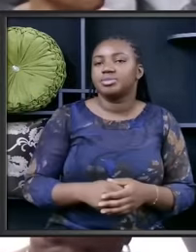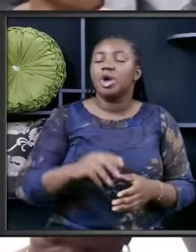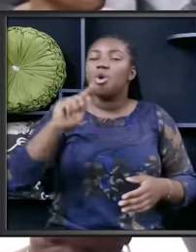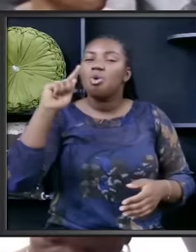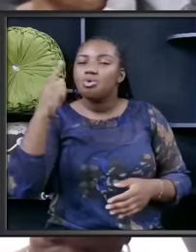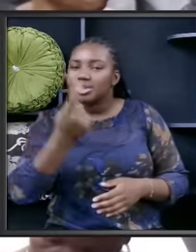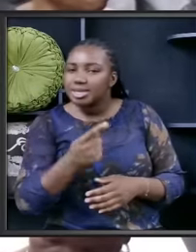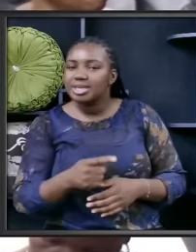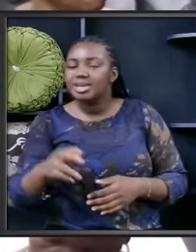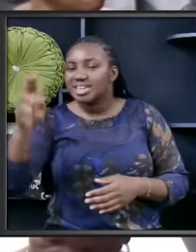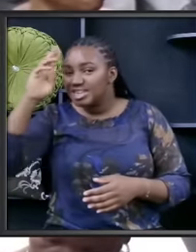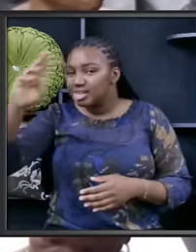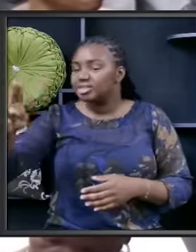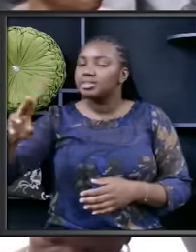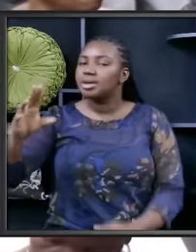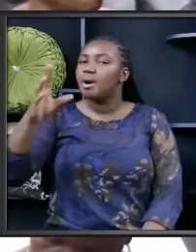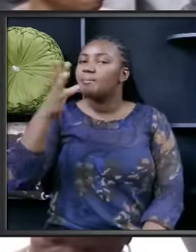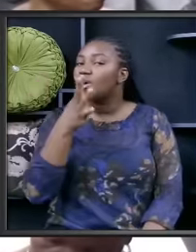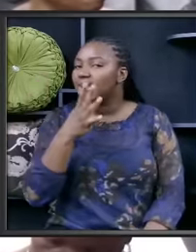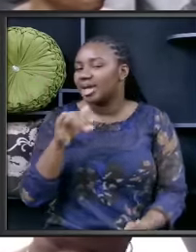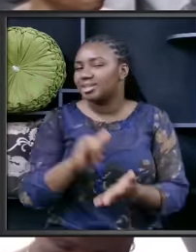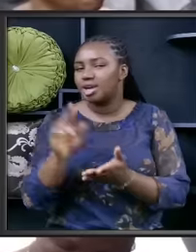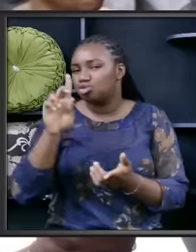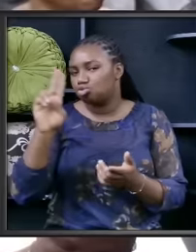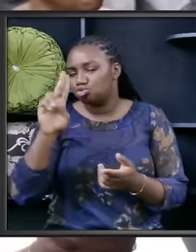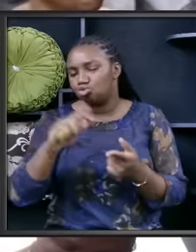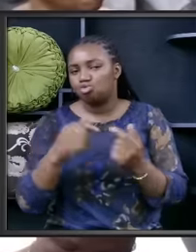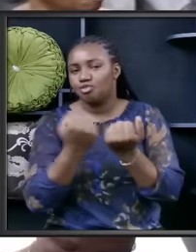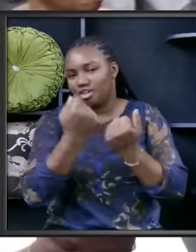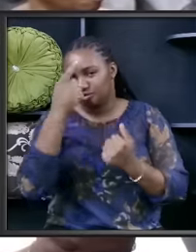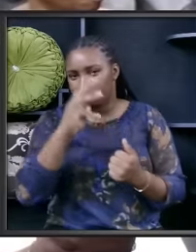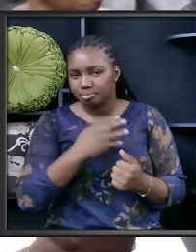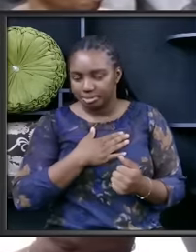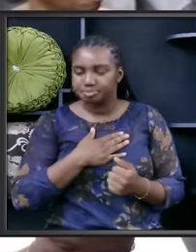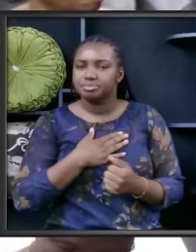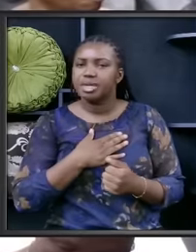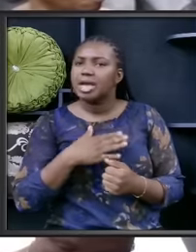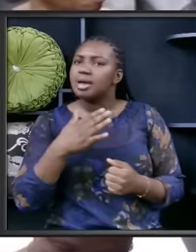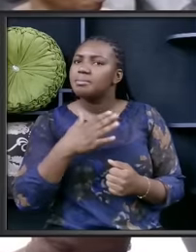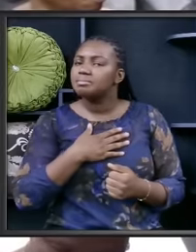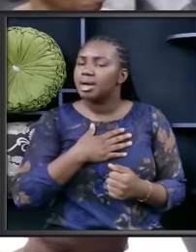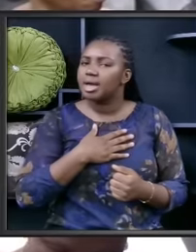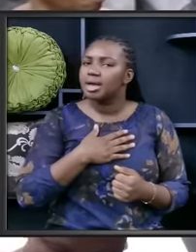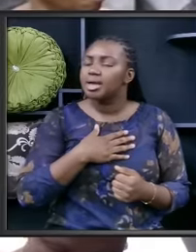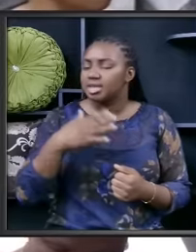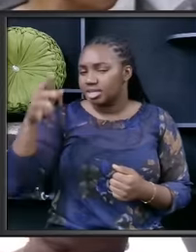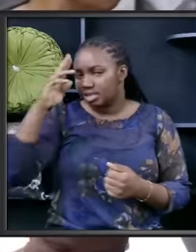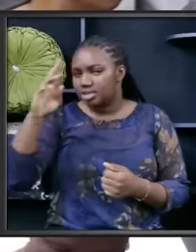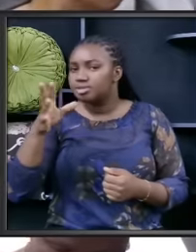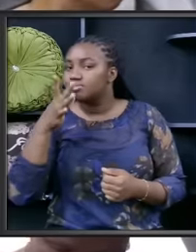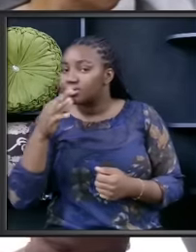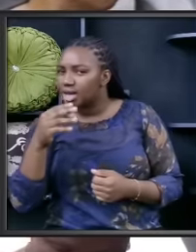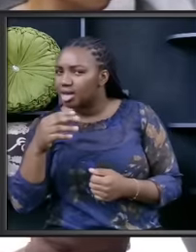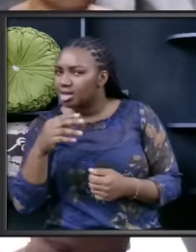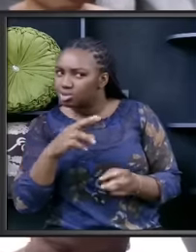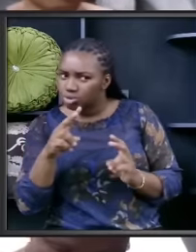mama, now they fight for me. So Mama can't notice and one day where she visit us. He can't notice, say, if